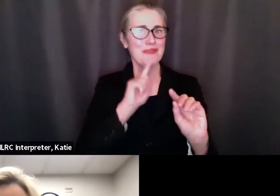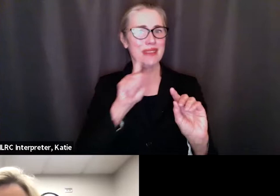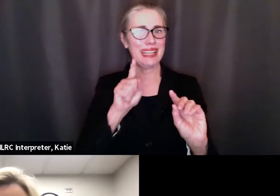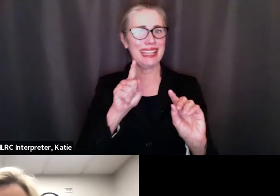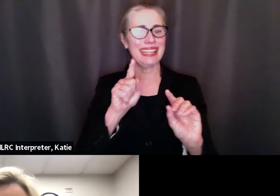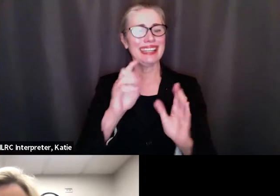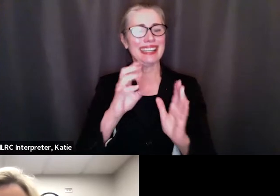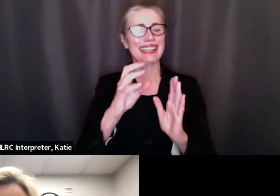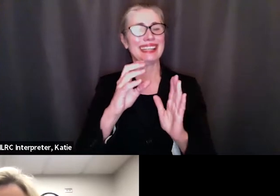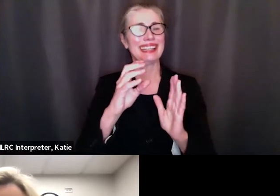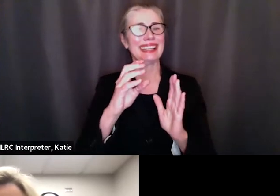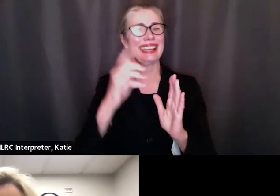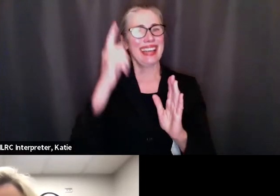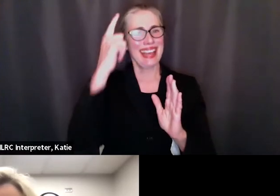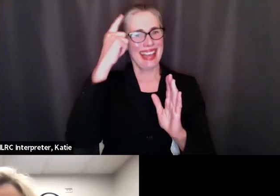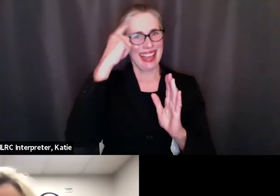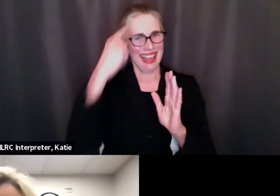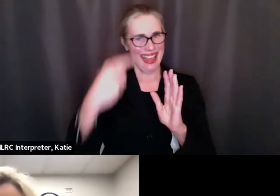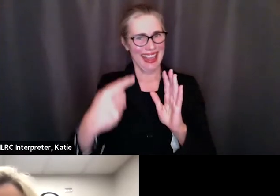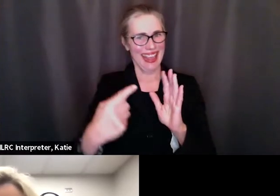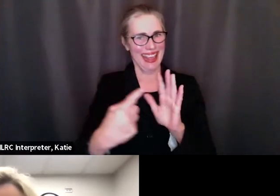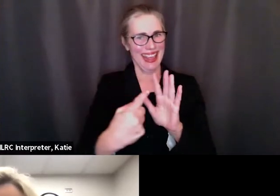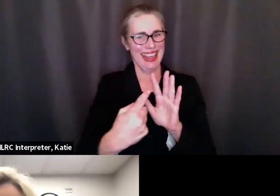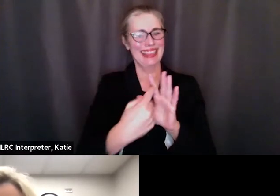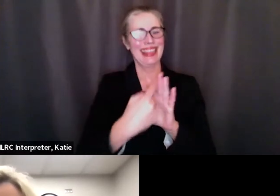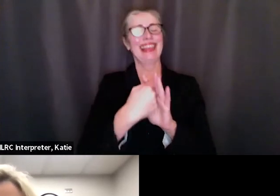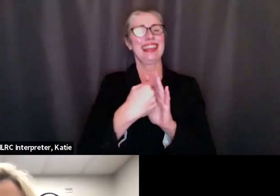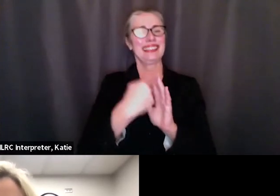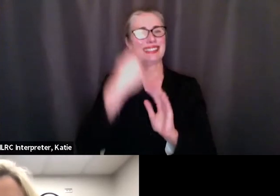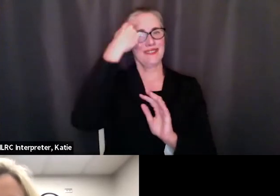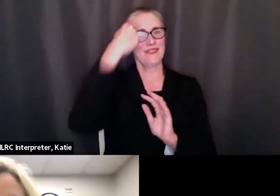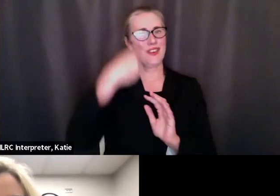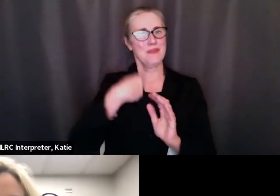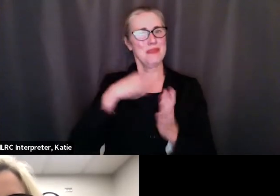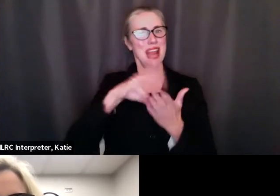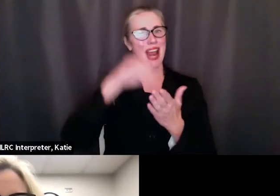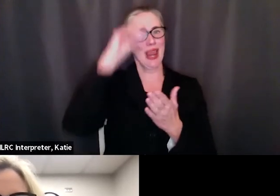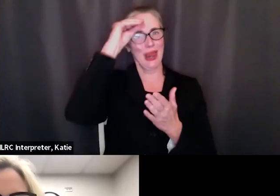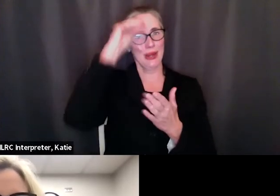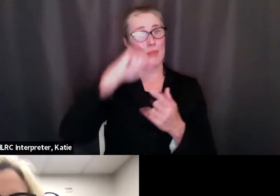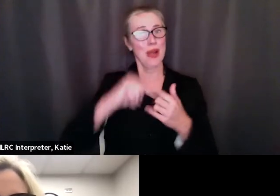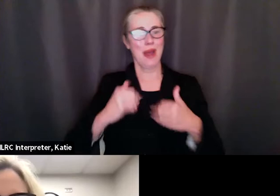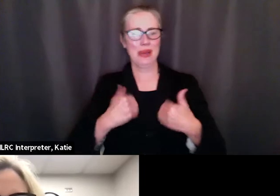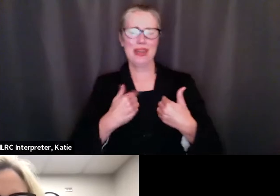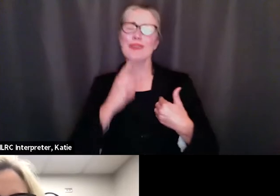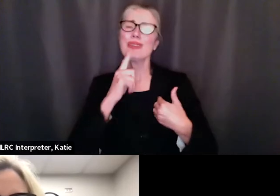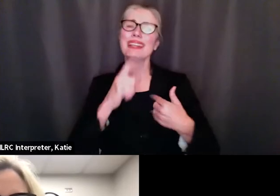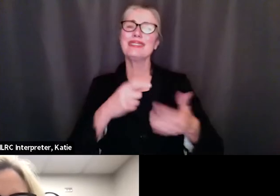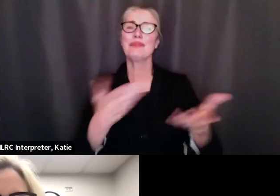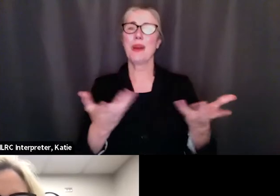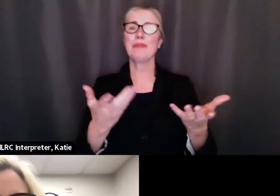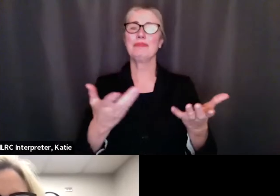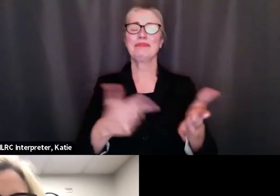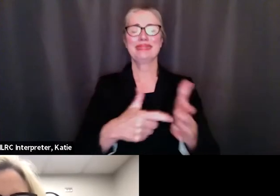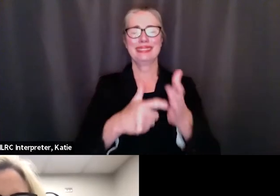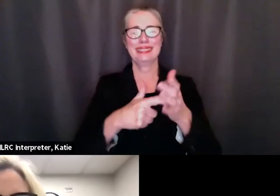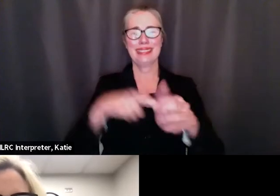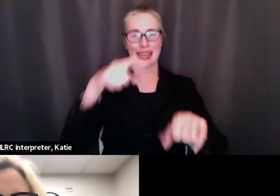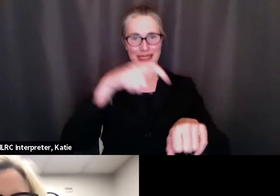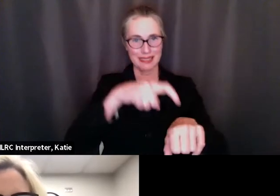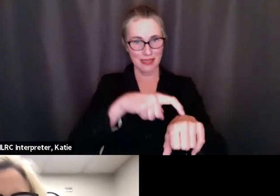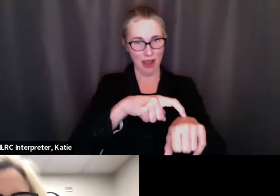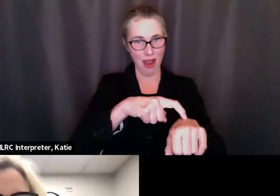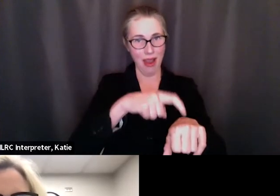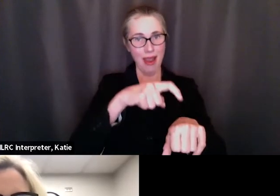drilled inside of me many years ago when i was a young leader is that it takes time it takes time it takes uh